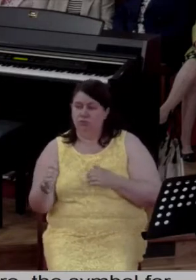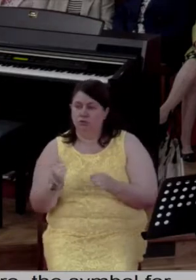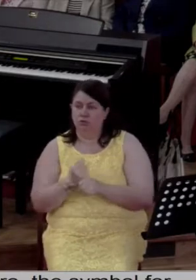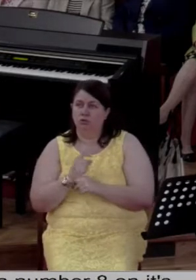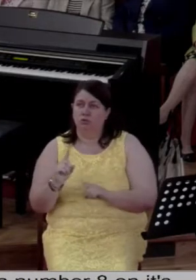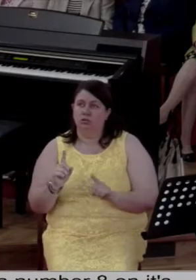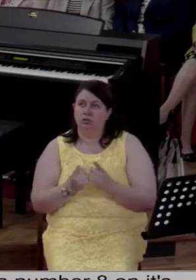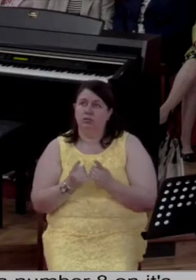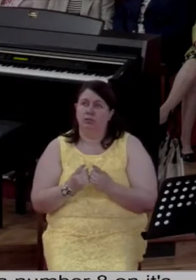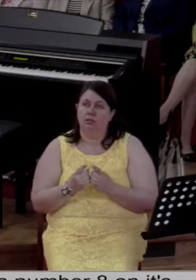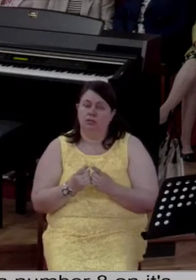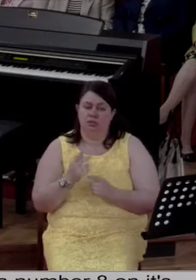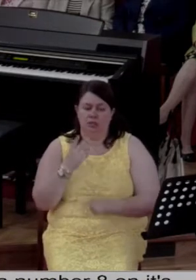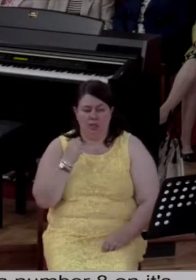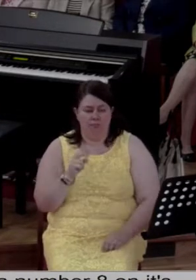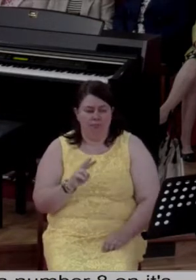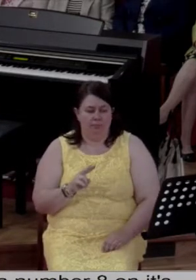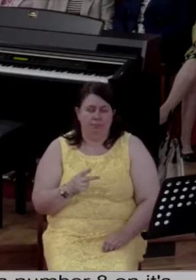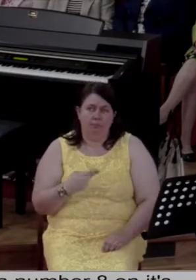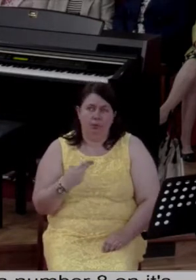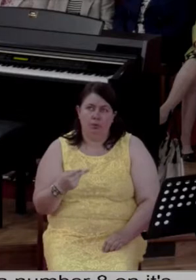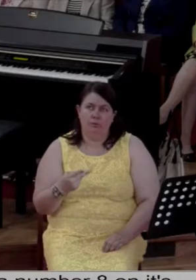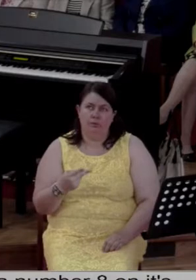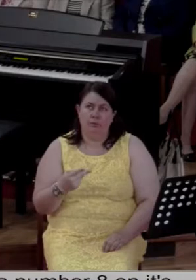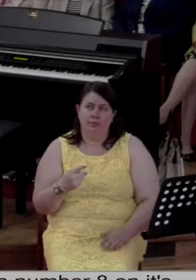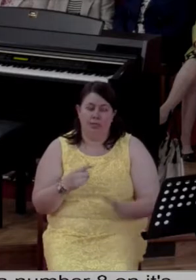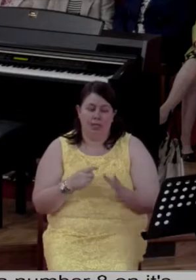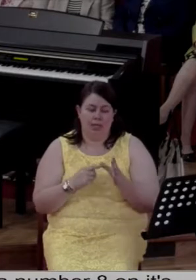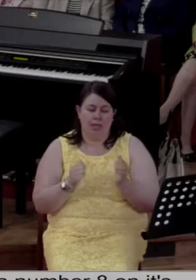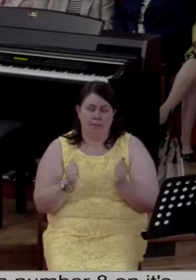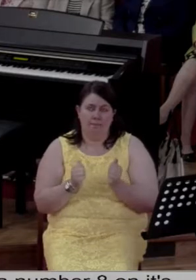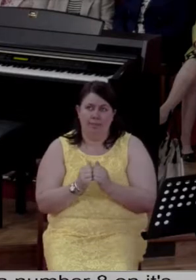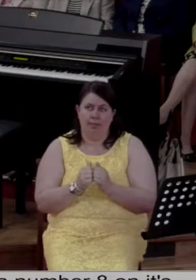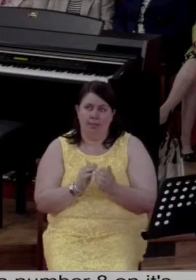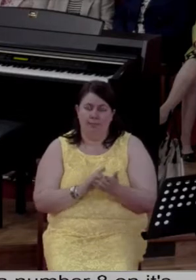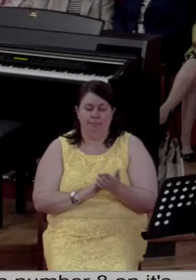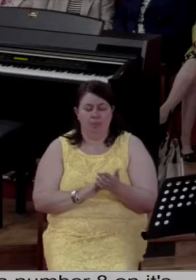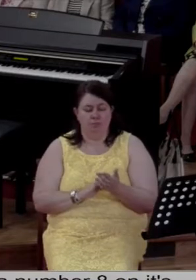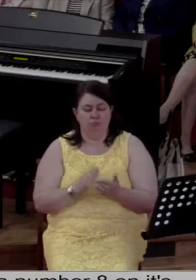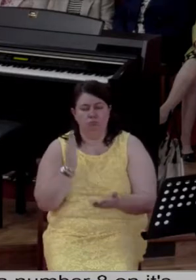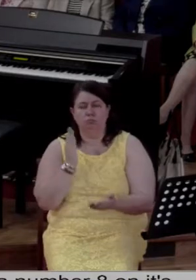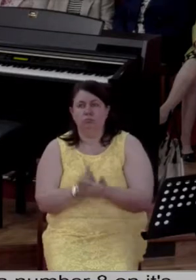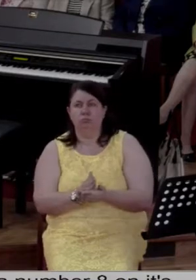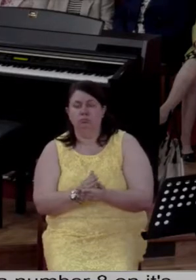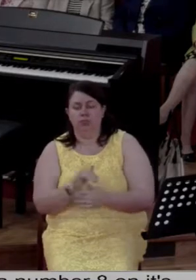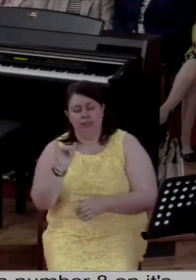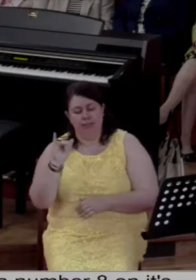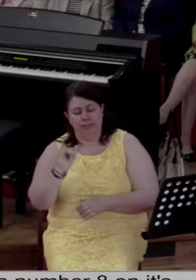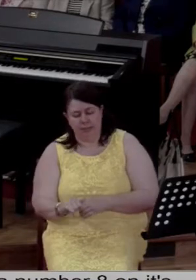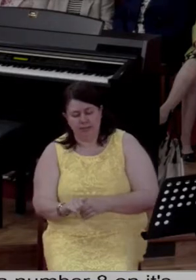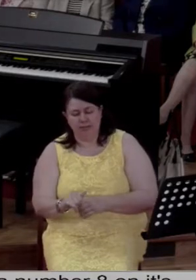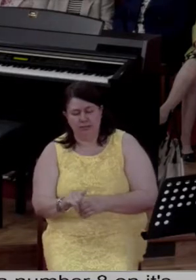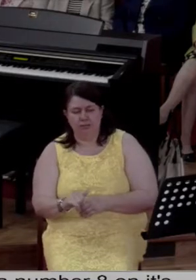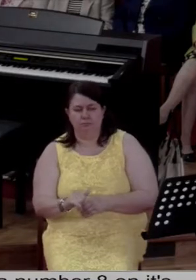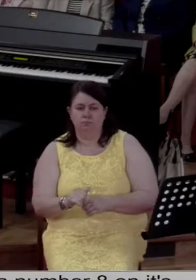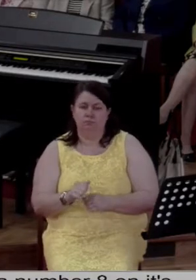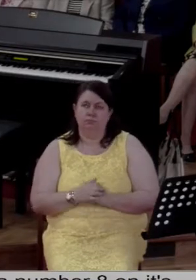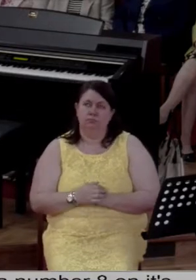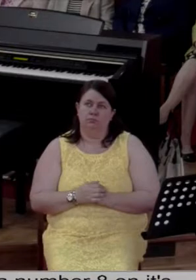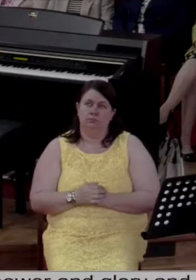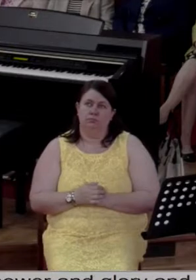actually, it can be both of those. But amen literally means certainly, surely, definitely,